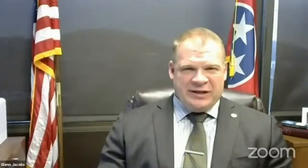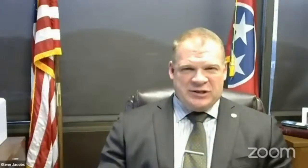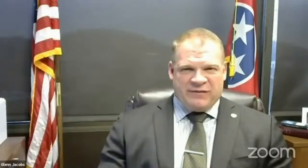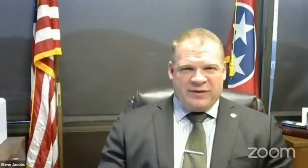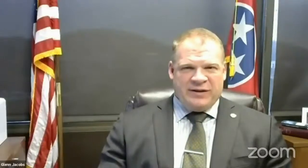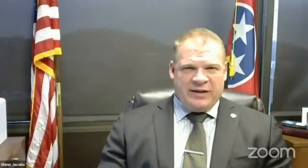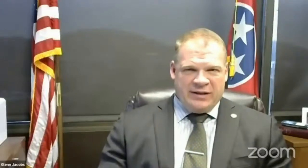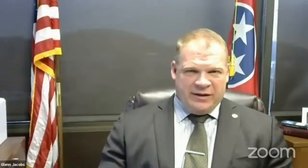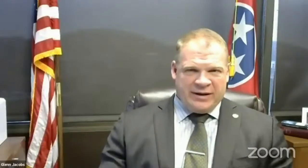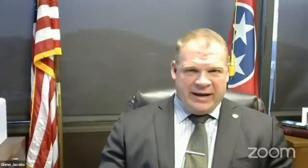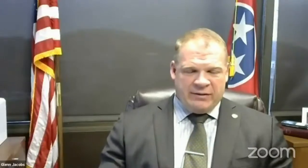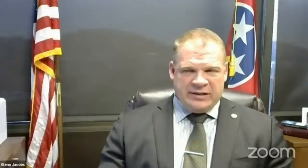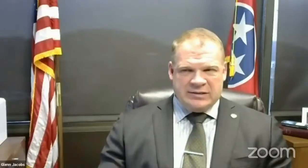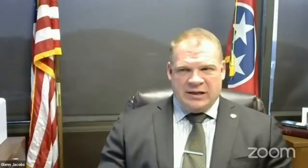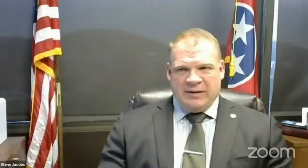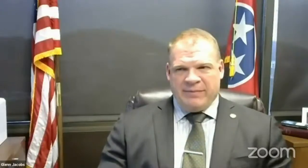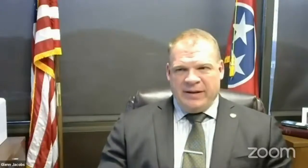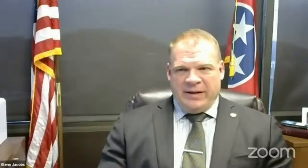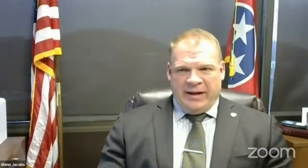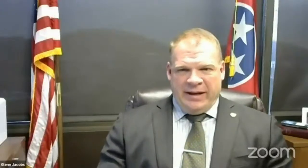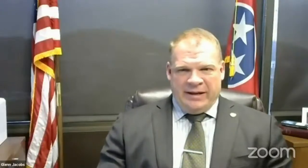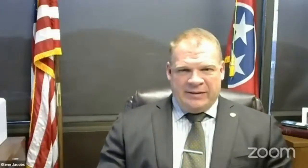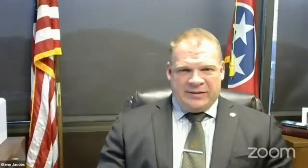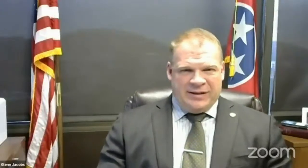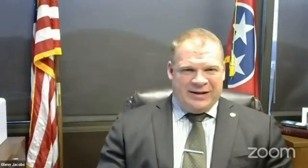you're doing things differently than the other counties.